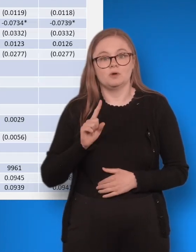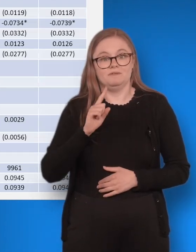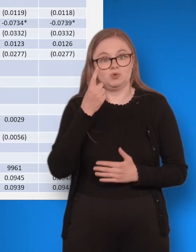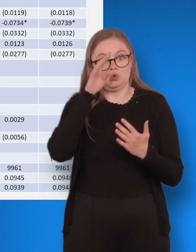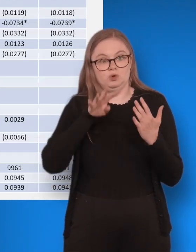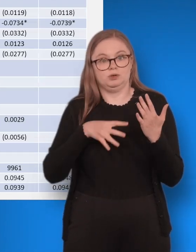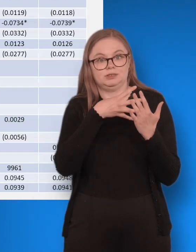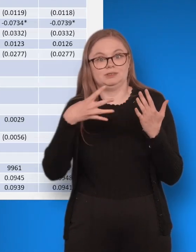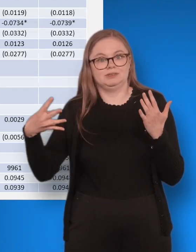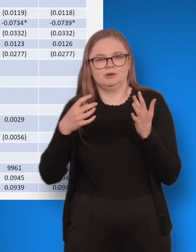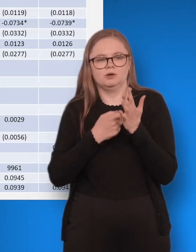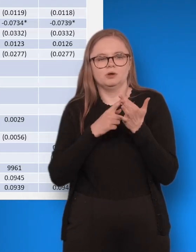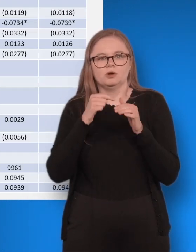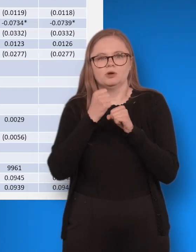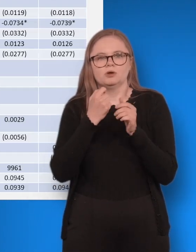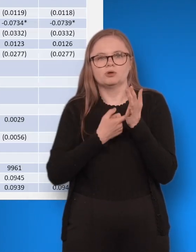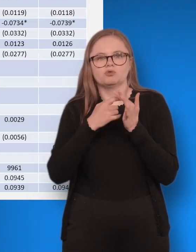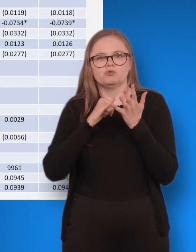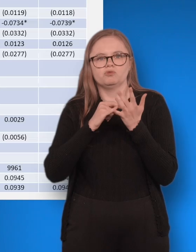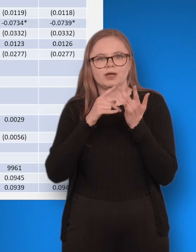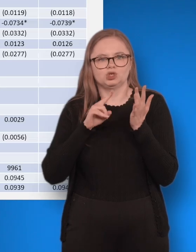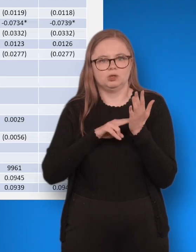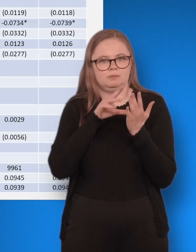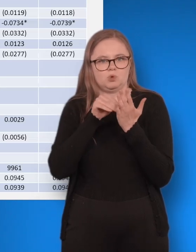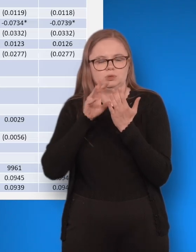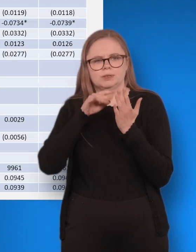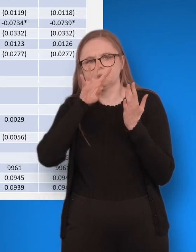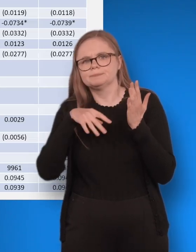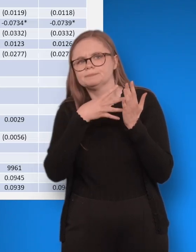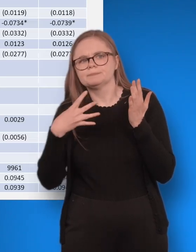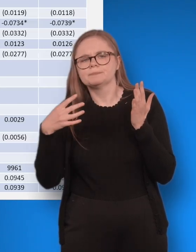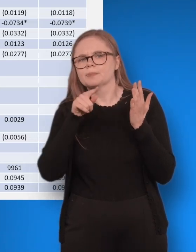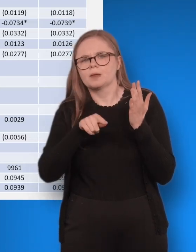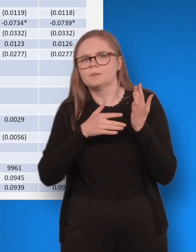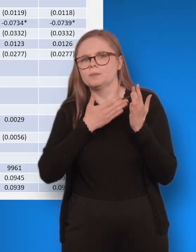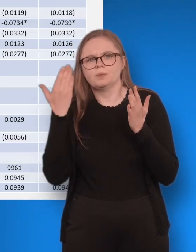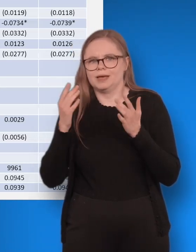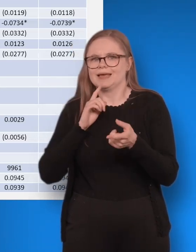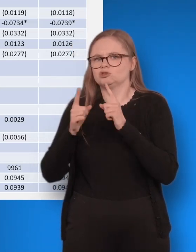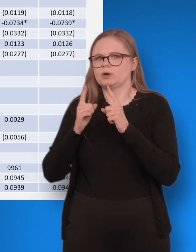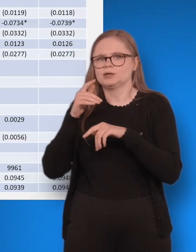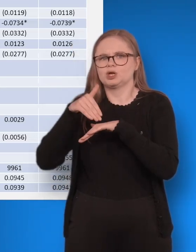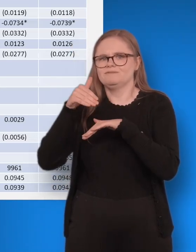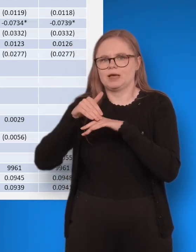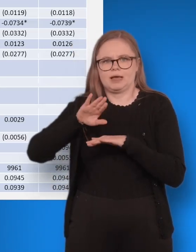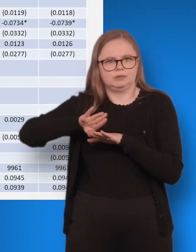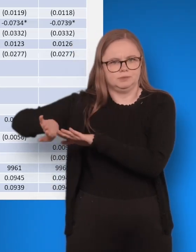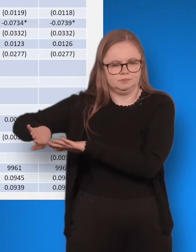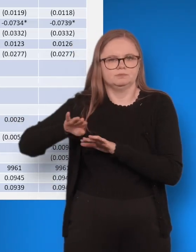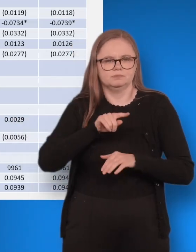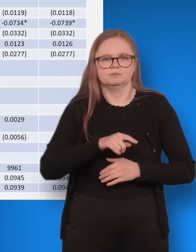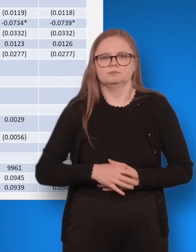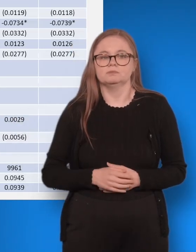set of our regression models. These are the ones without the interaction effects that I mentioned.